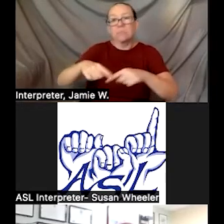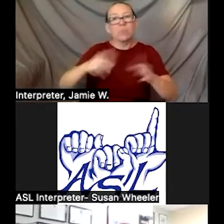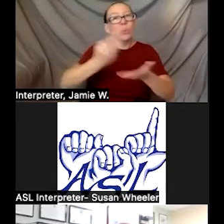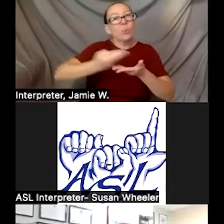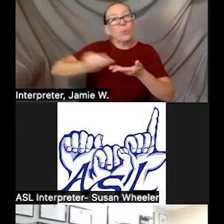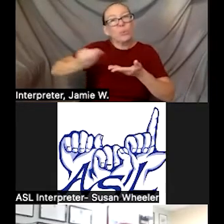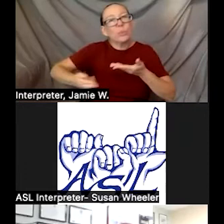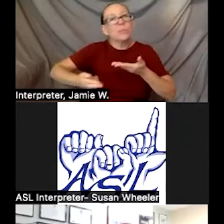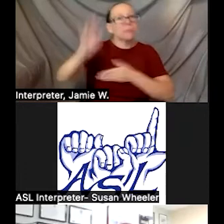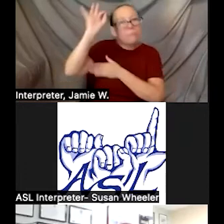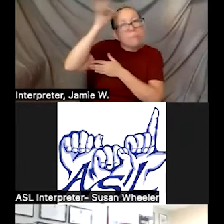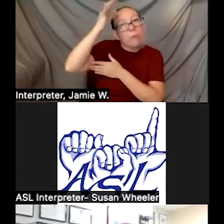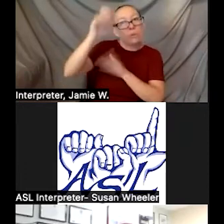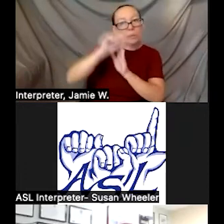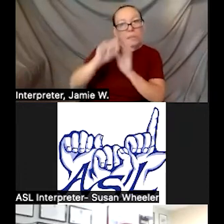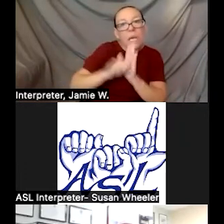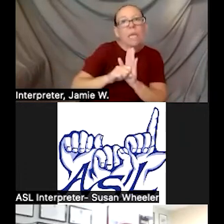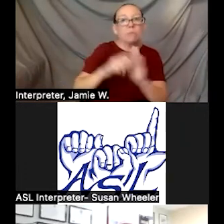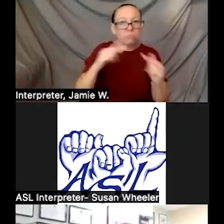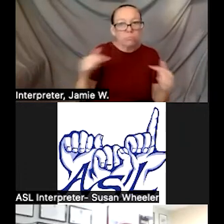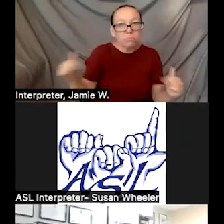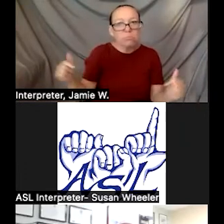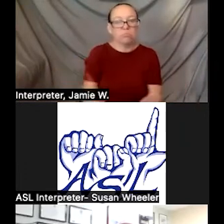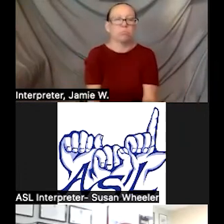federal resources. Next.